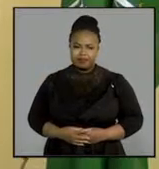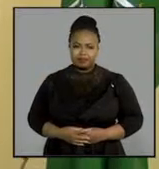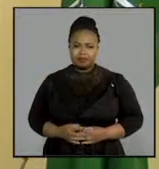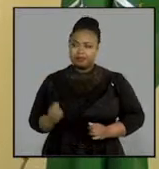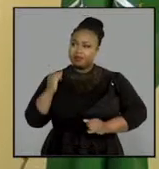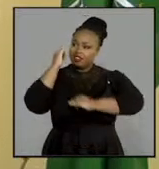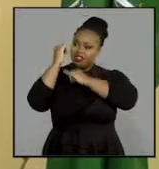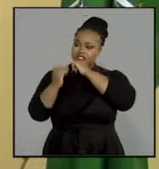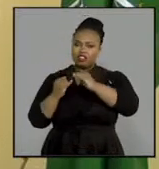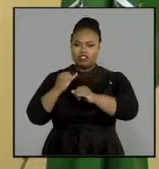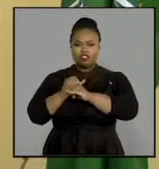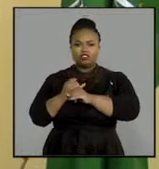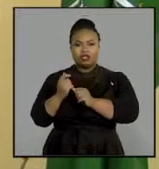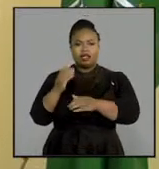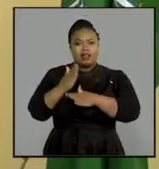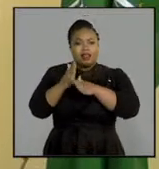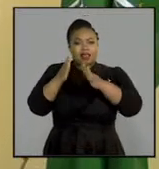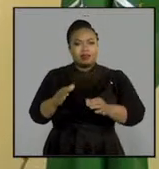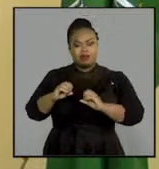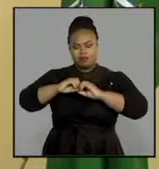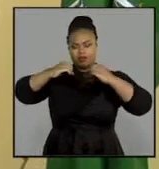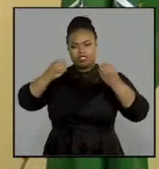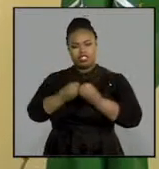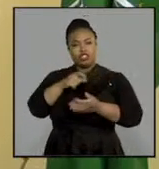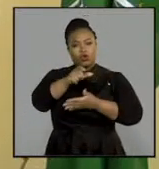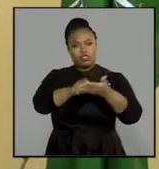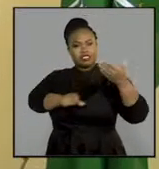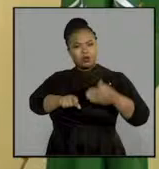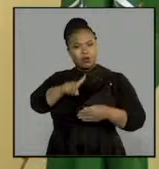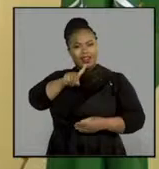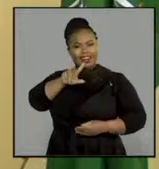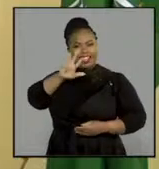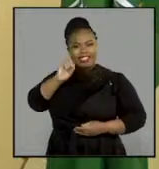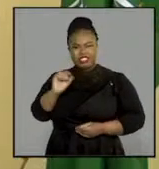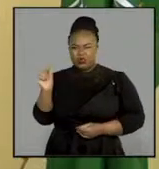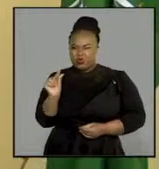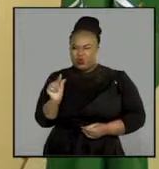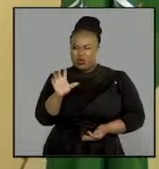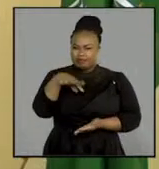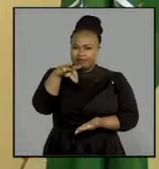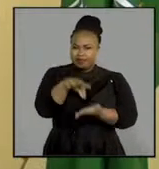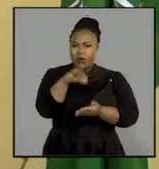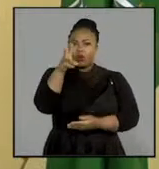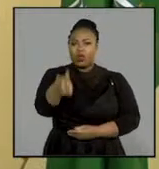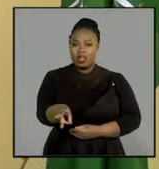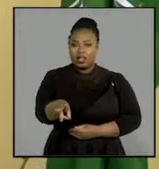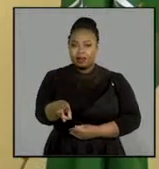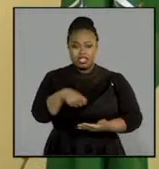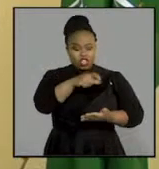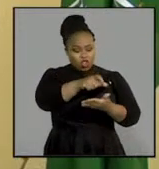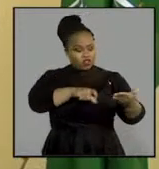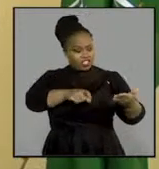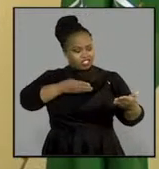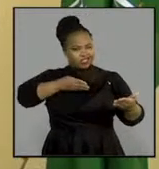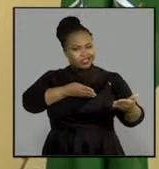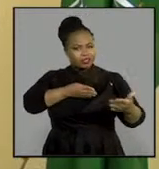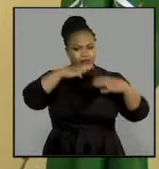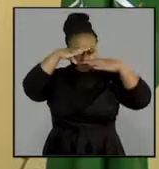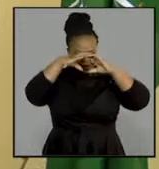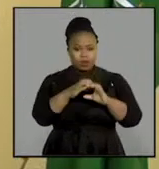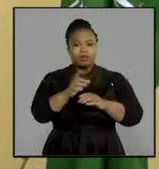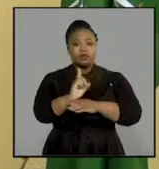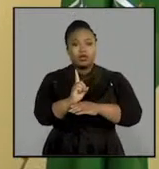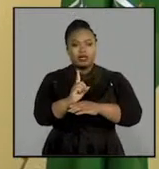We will soon ratify the International Labour Organization's Convention 190, which addresses